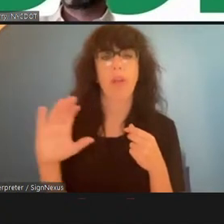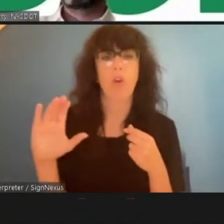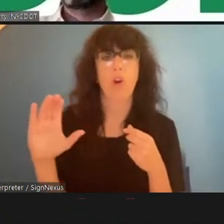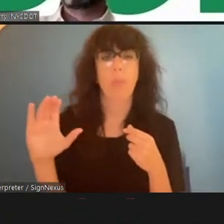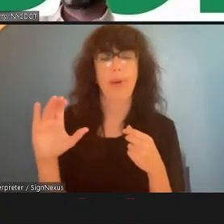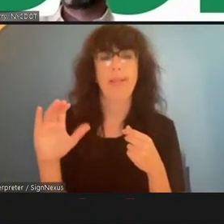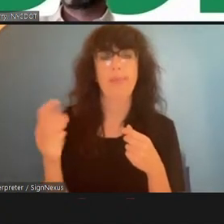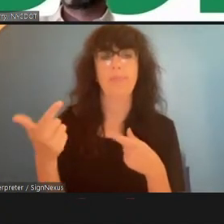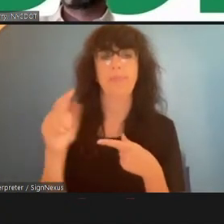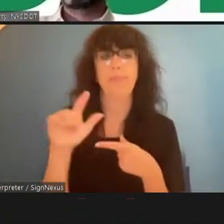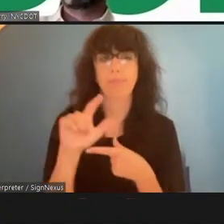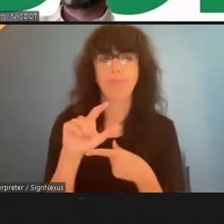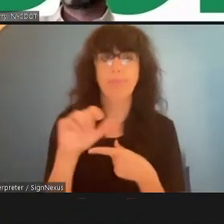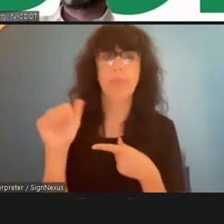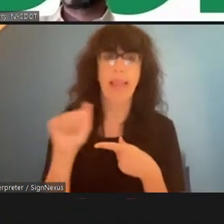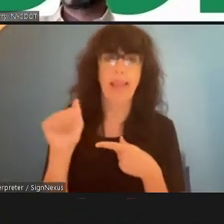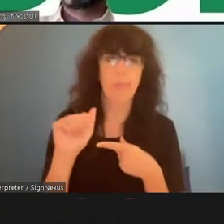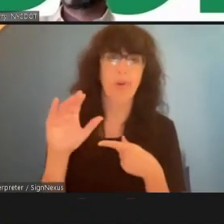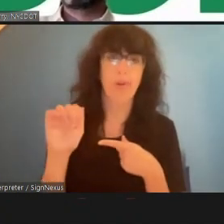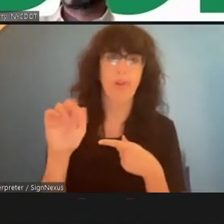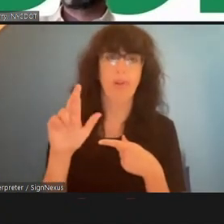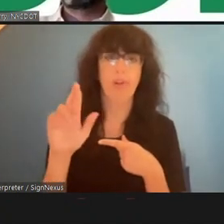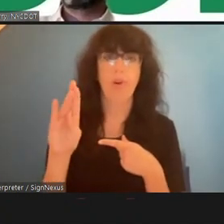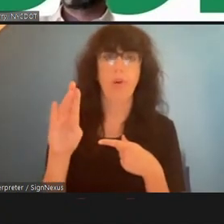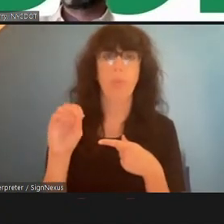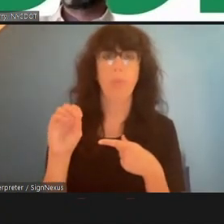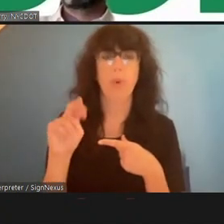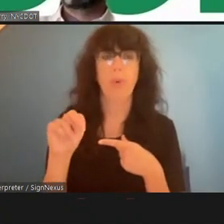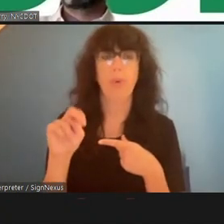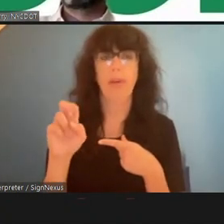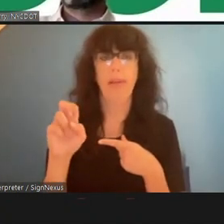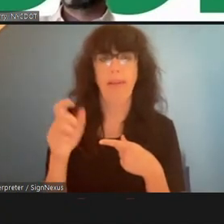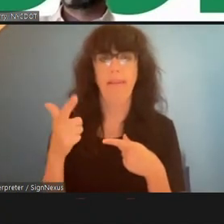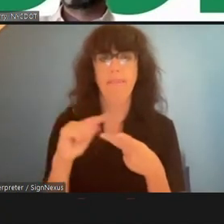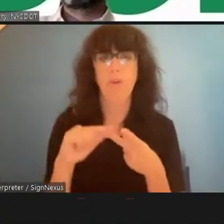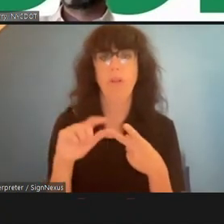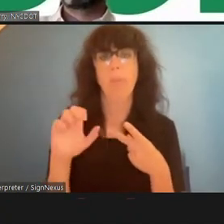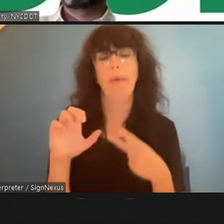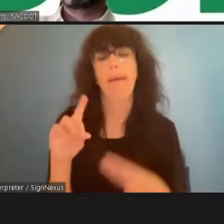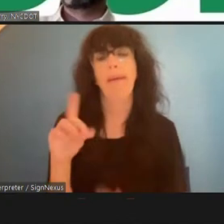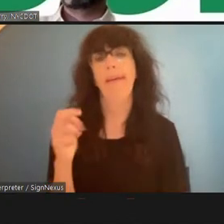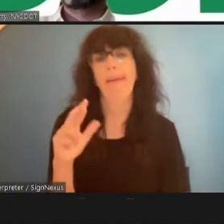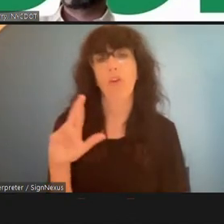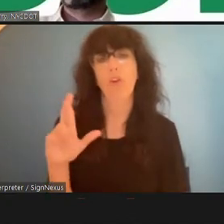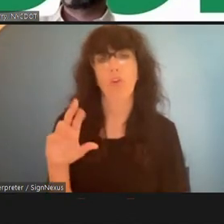our next speaker is anne-marie carbone followed by edgar rodriguez